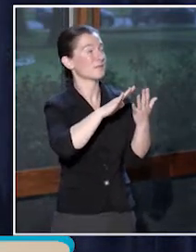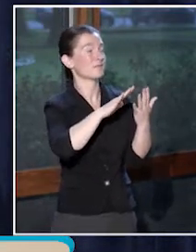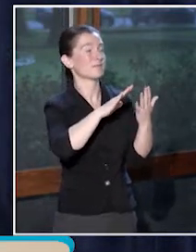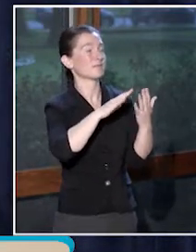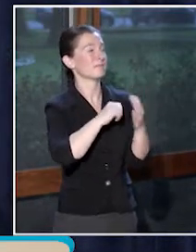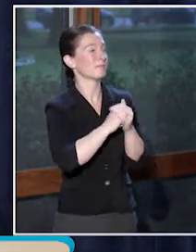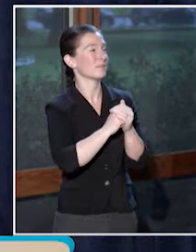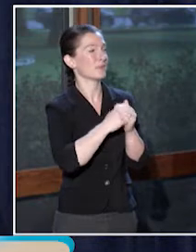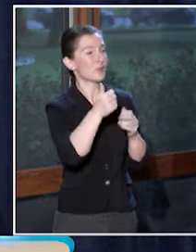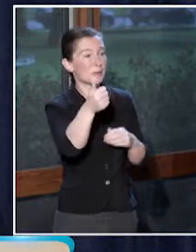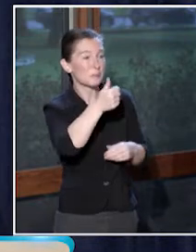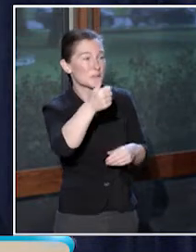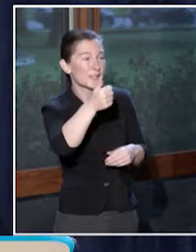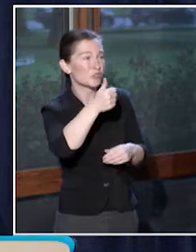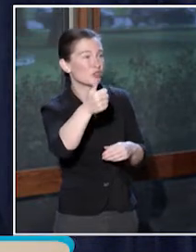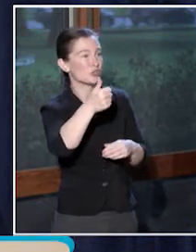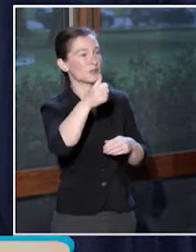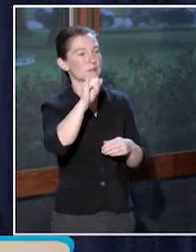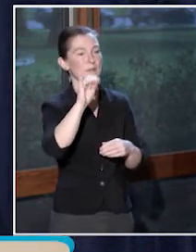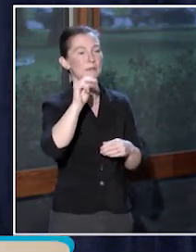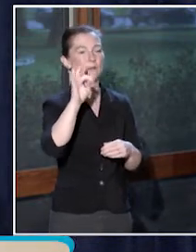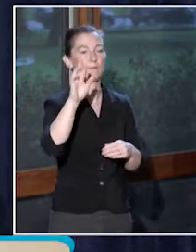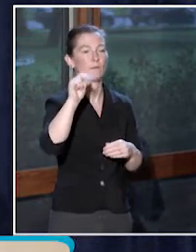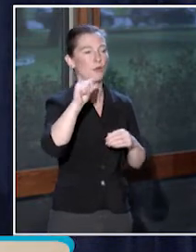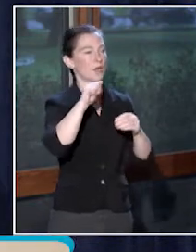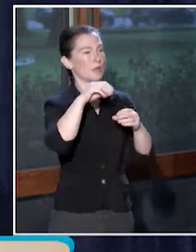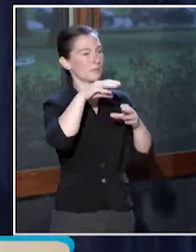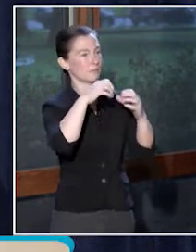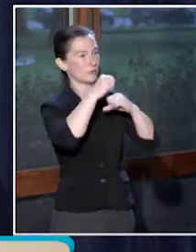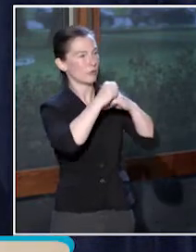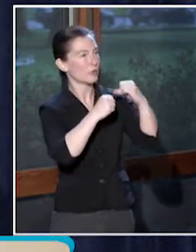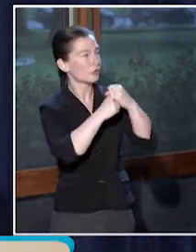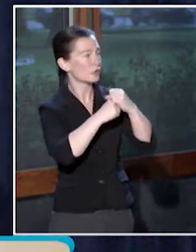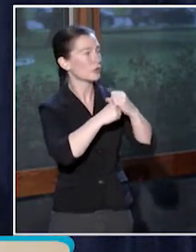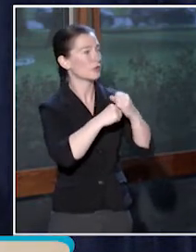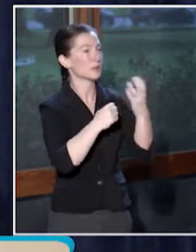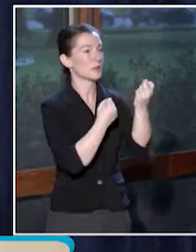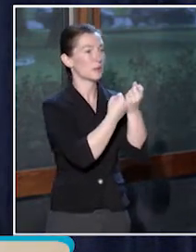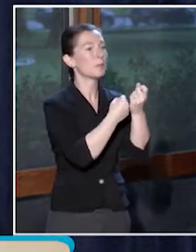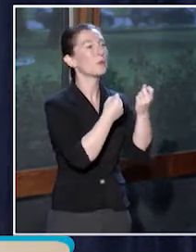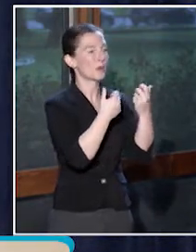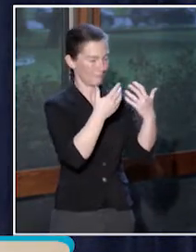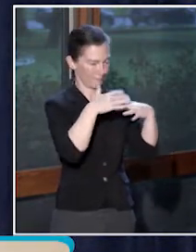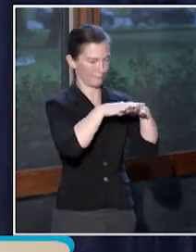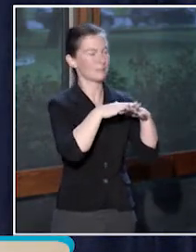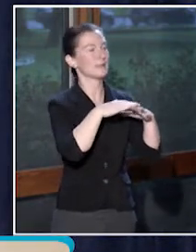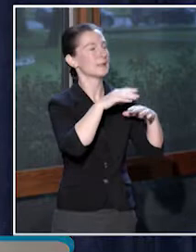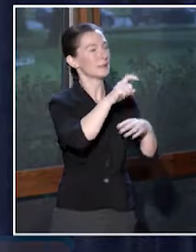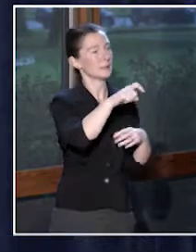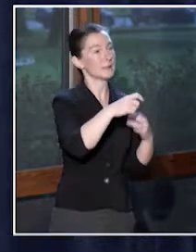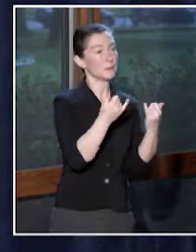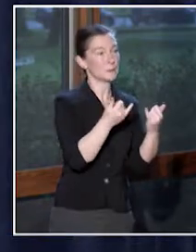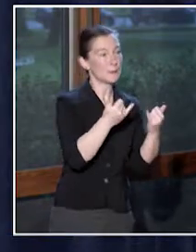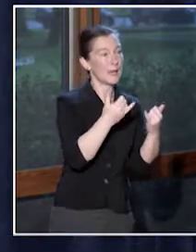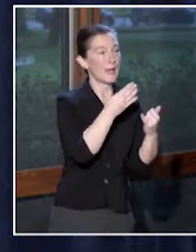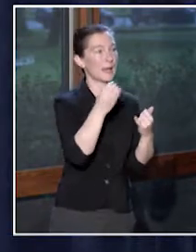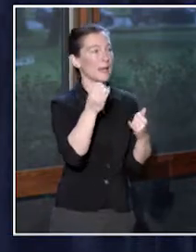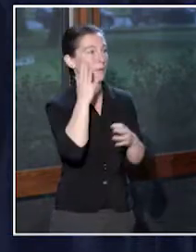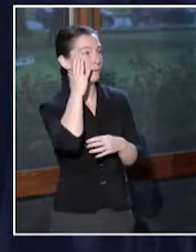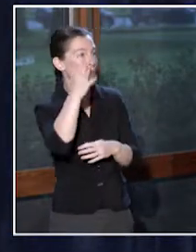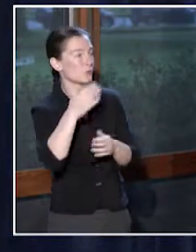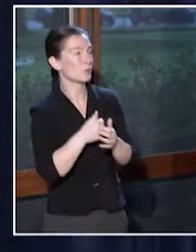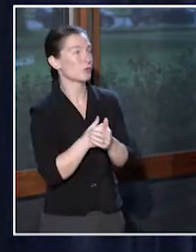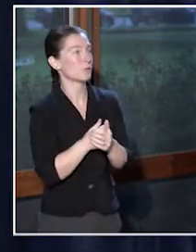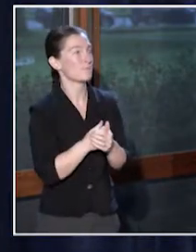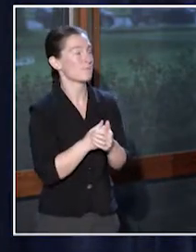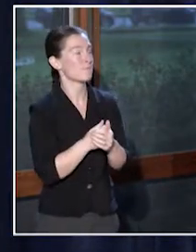see transportation infrastructure that responds both to the needs of today as well as the needs of the future, addressing how we're